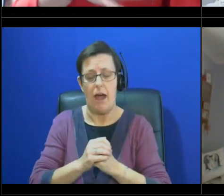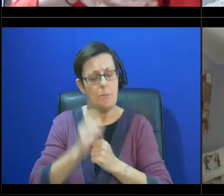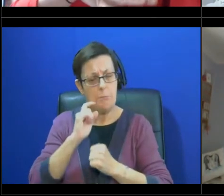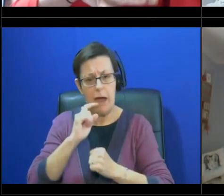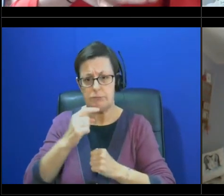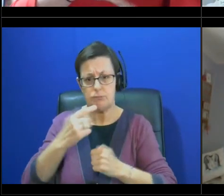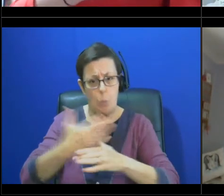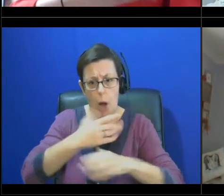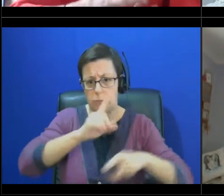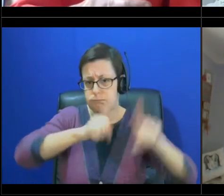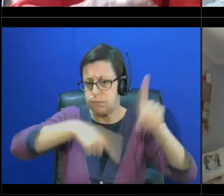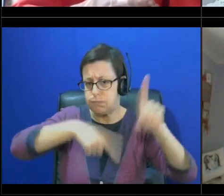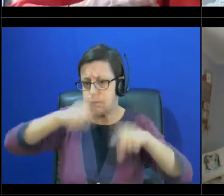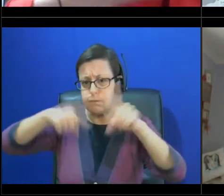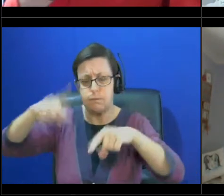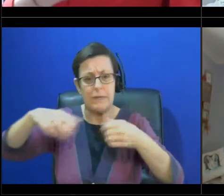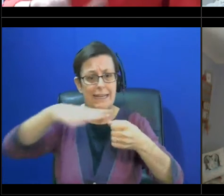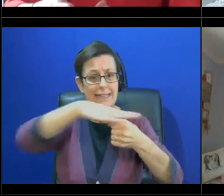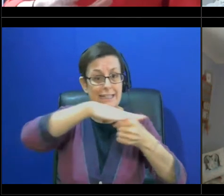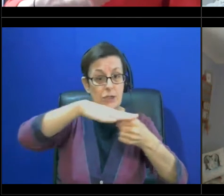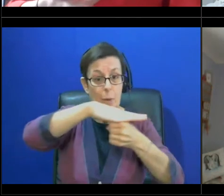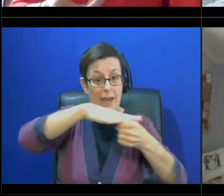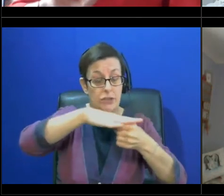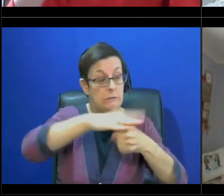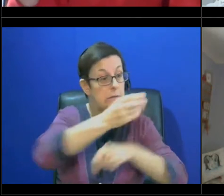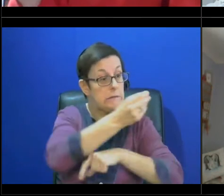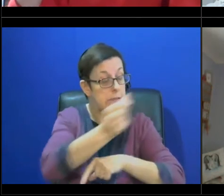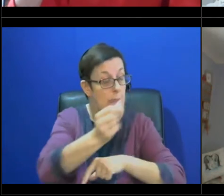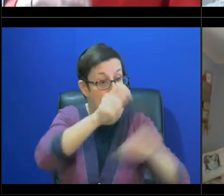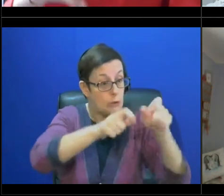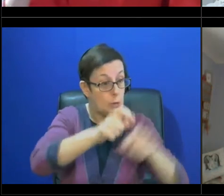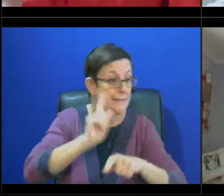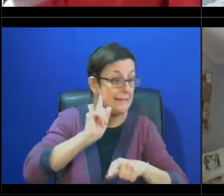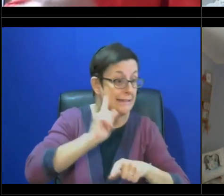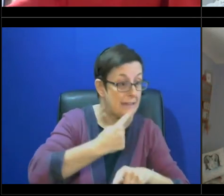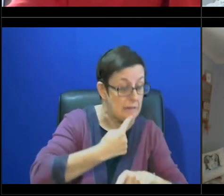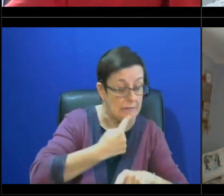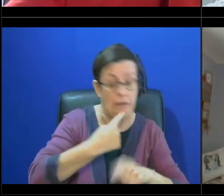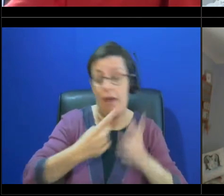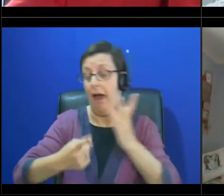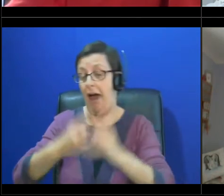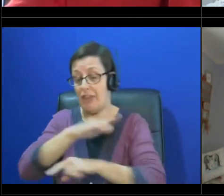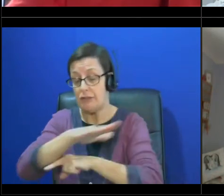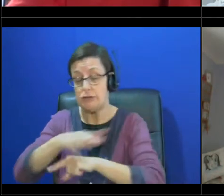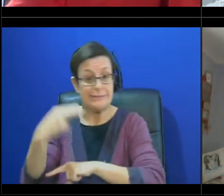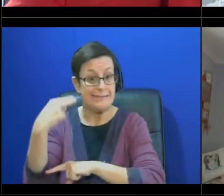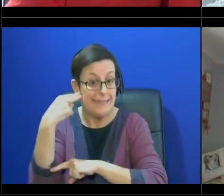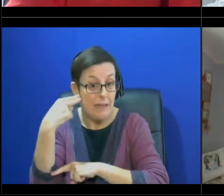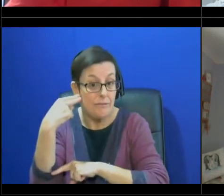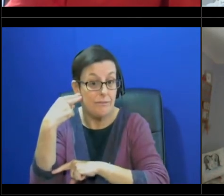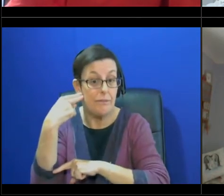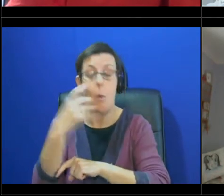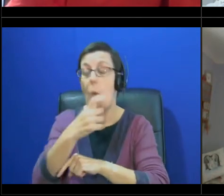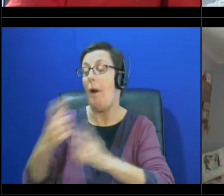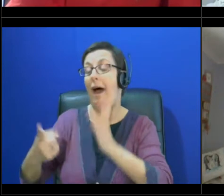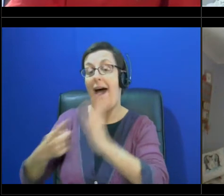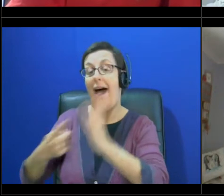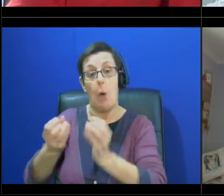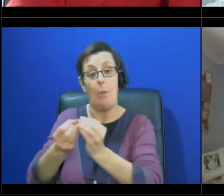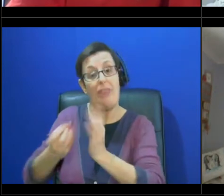situation from a hearing student to children with deafness and special needs.